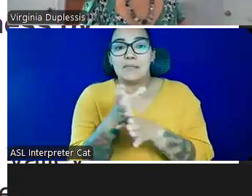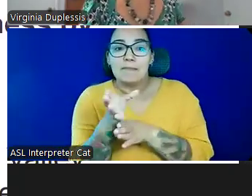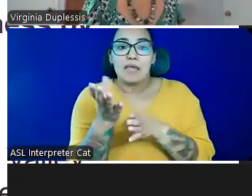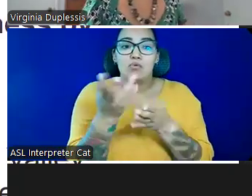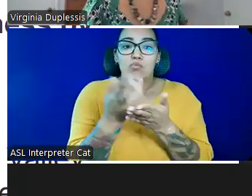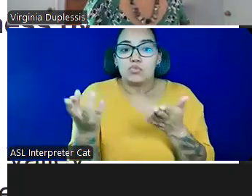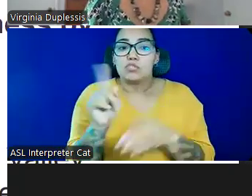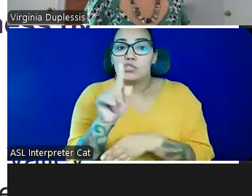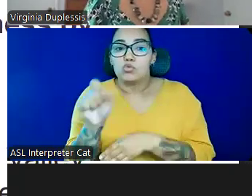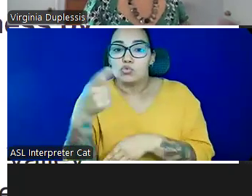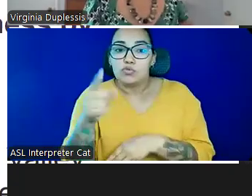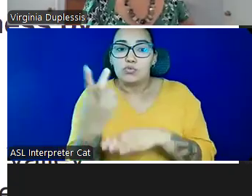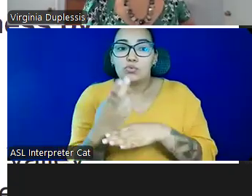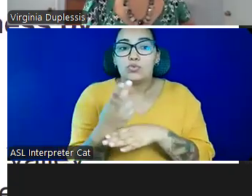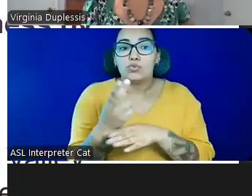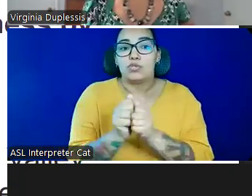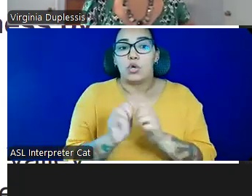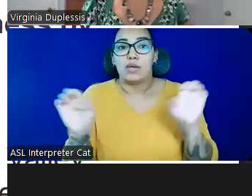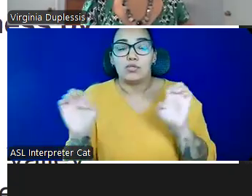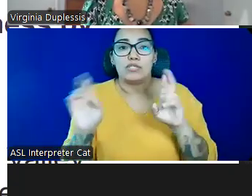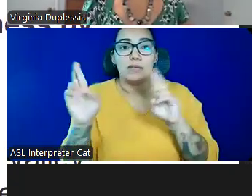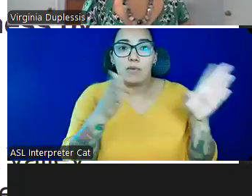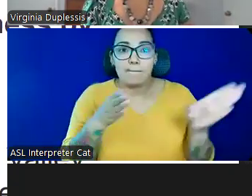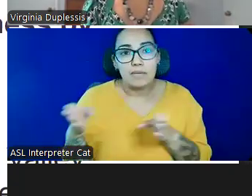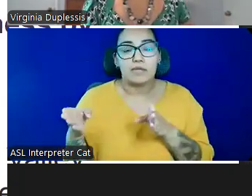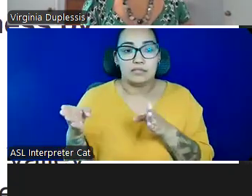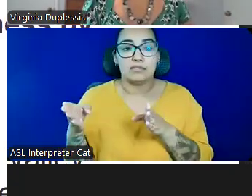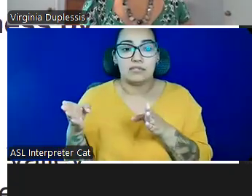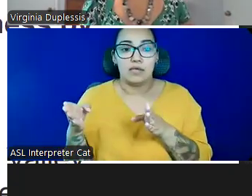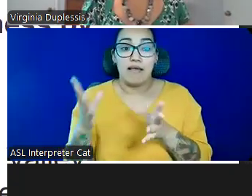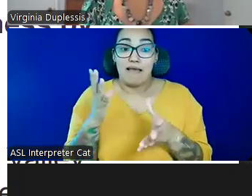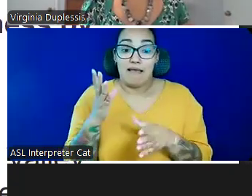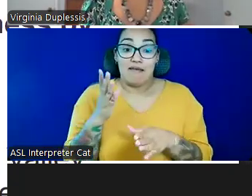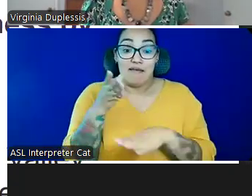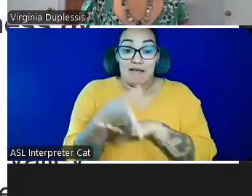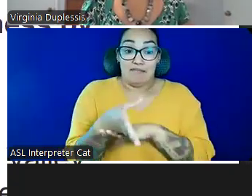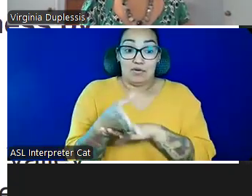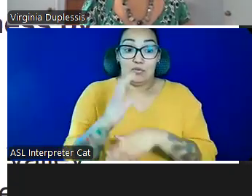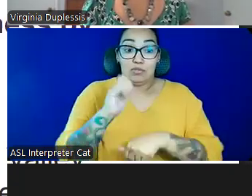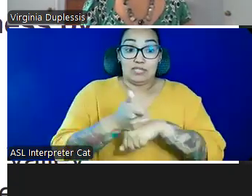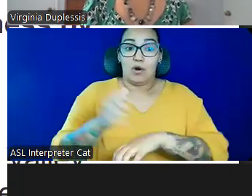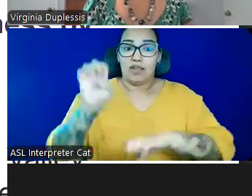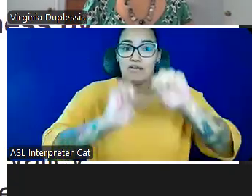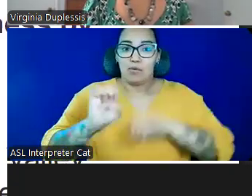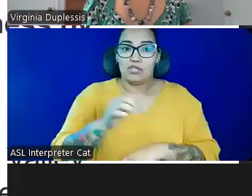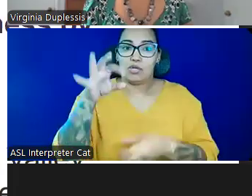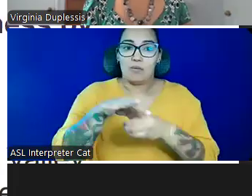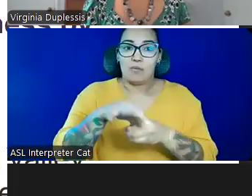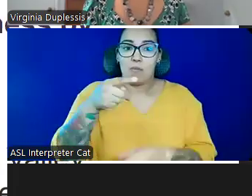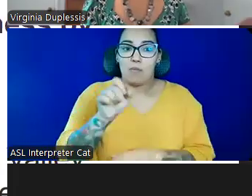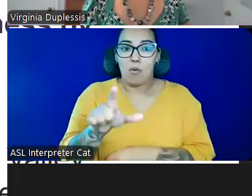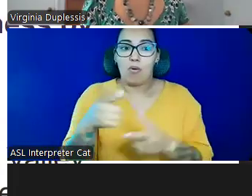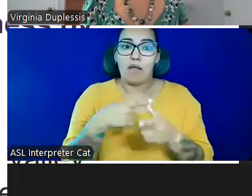to utilize in your emergency preparedness planning. Afterwards, we'll launch our evaluation poll and share some of our upcoming